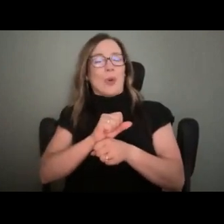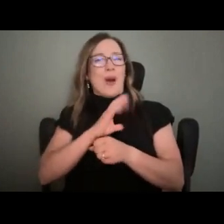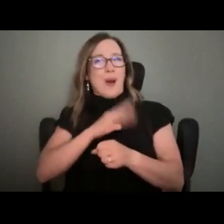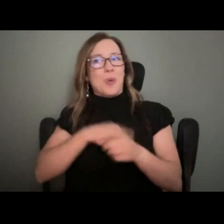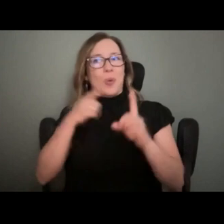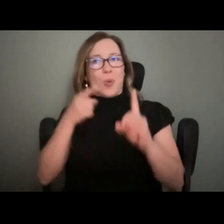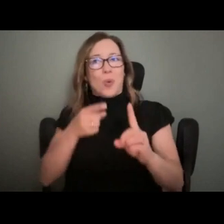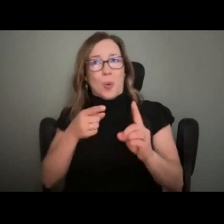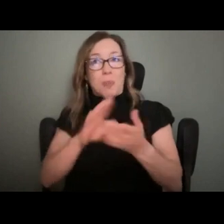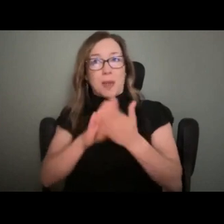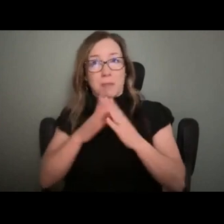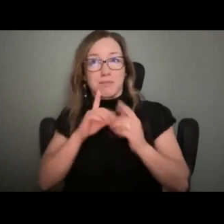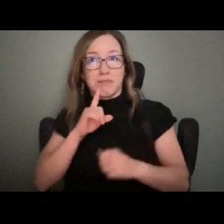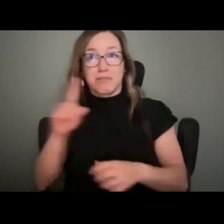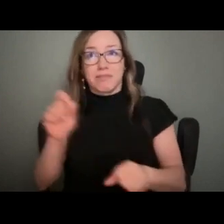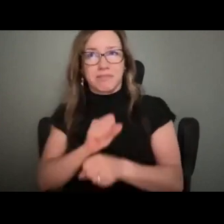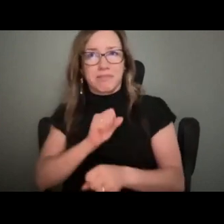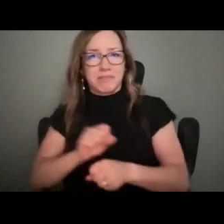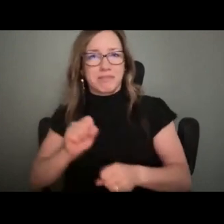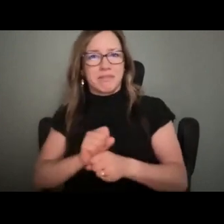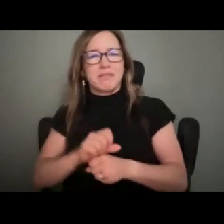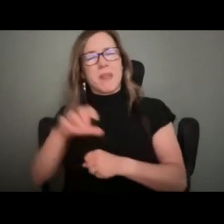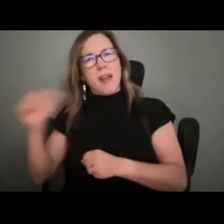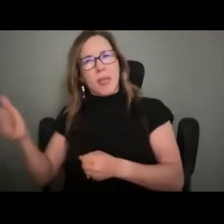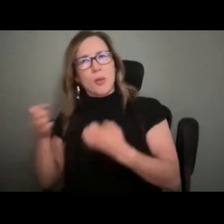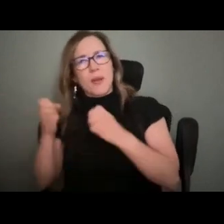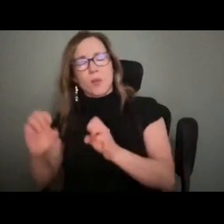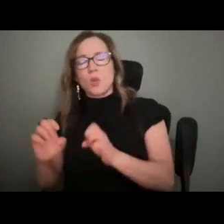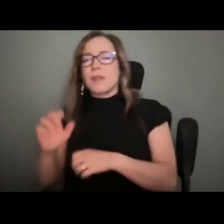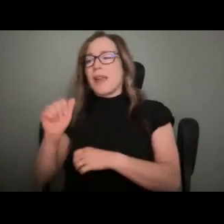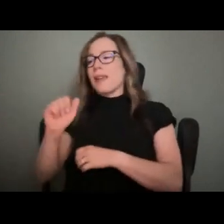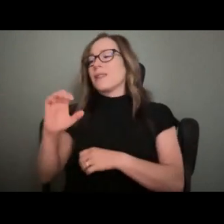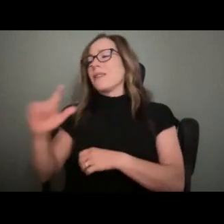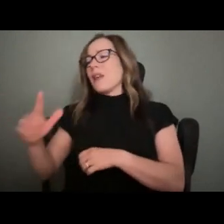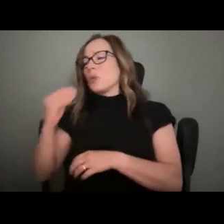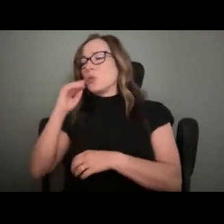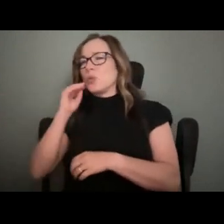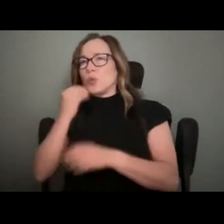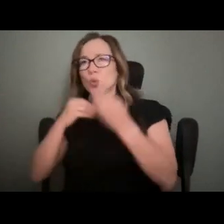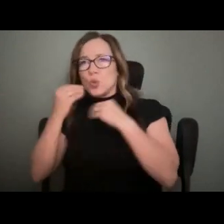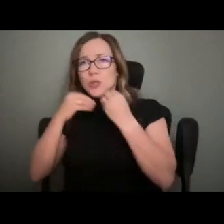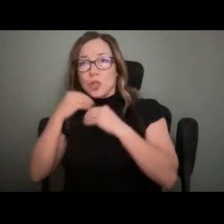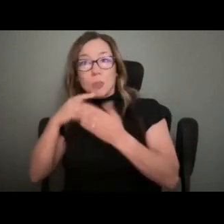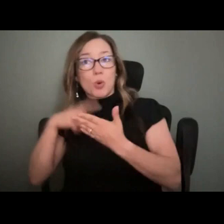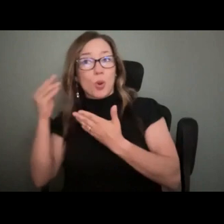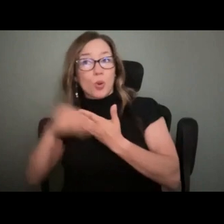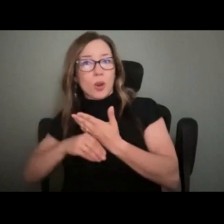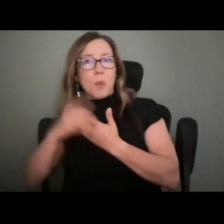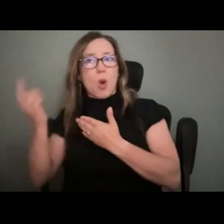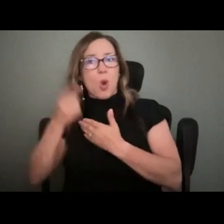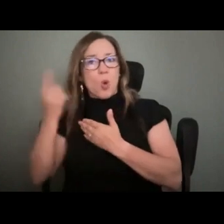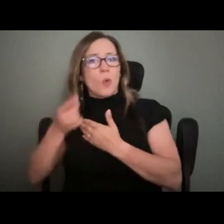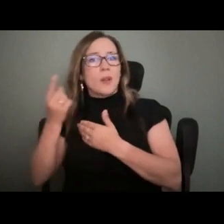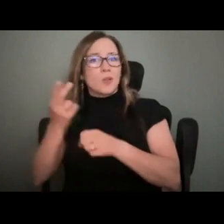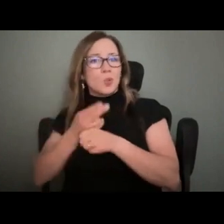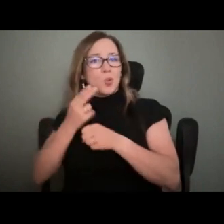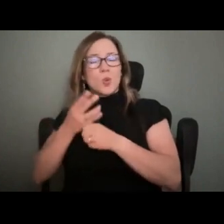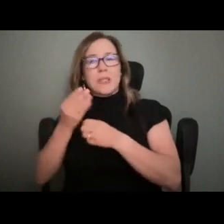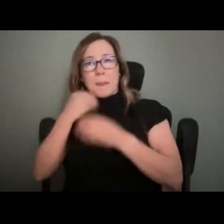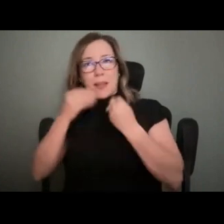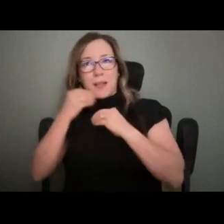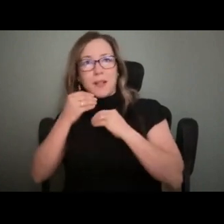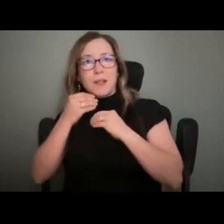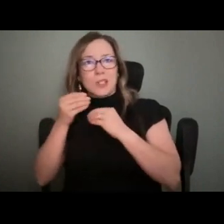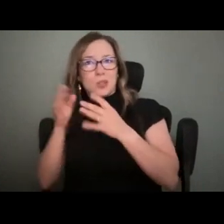know there have been other efforts, such as ACL's nutrition program, which has always used meals as a way of